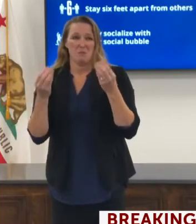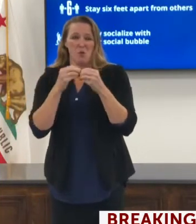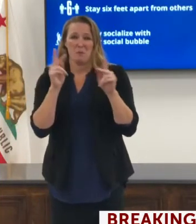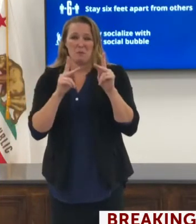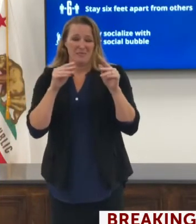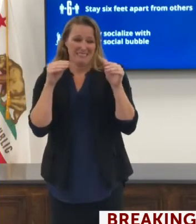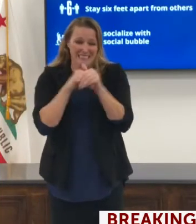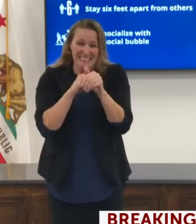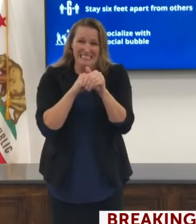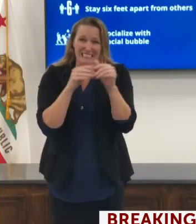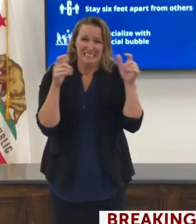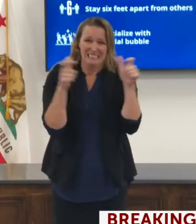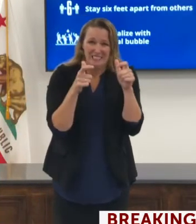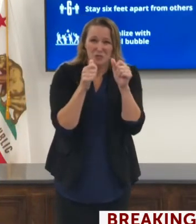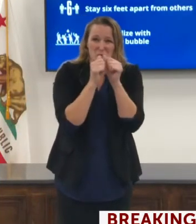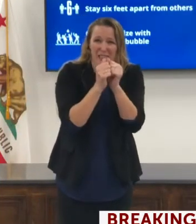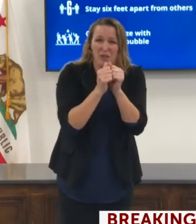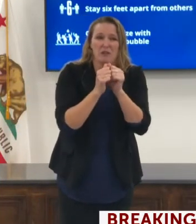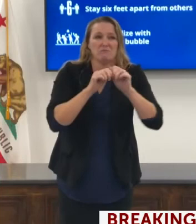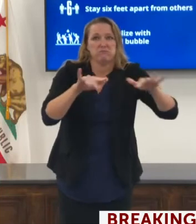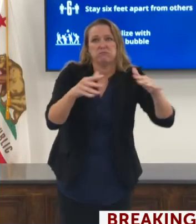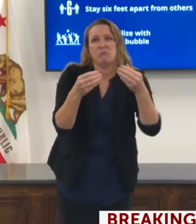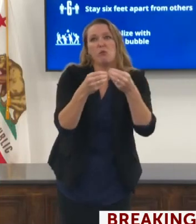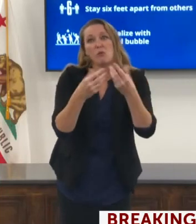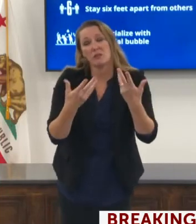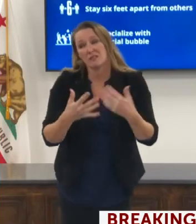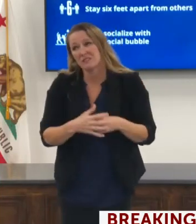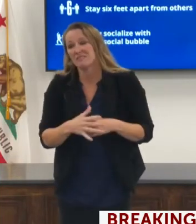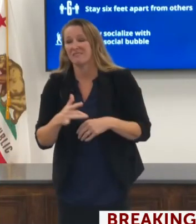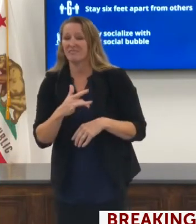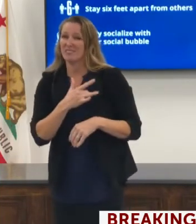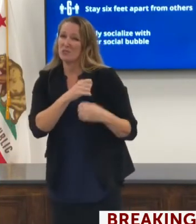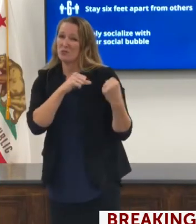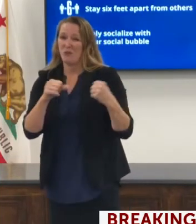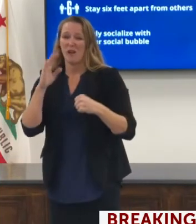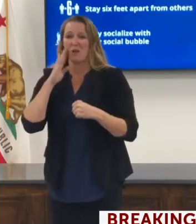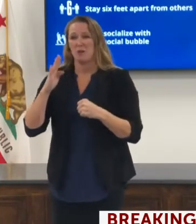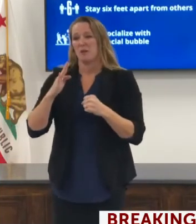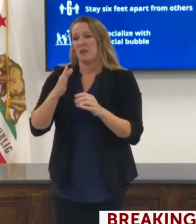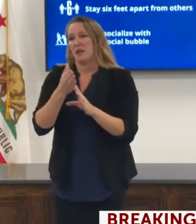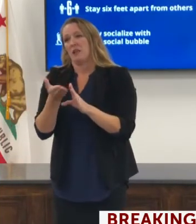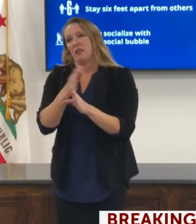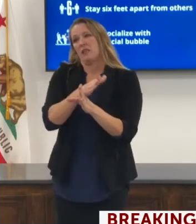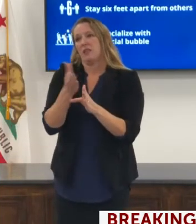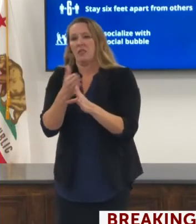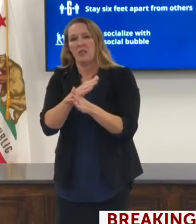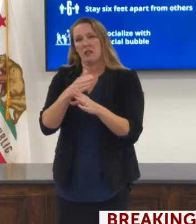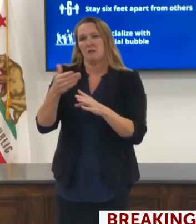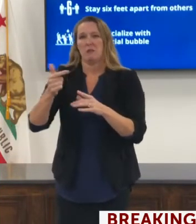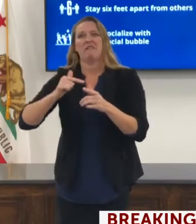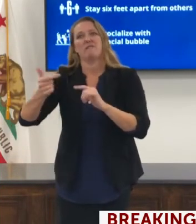this back and forth for some period, but we